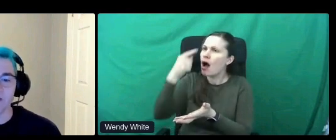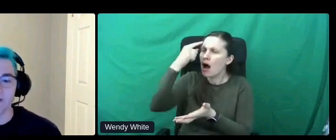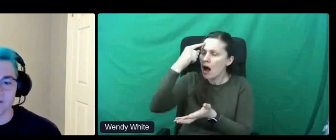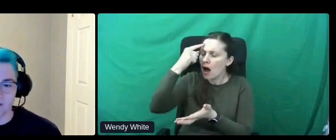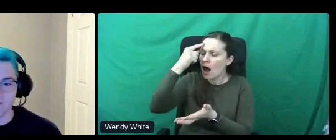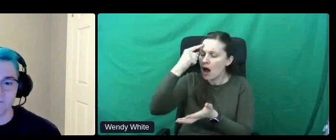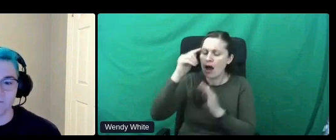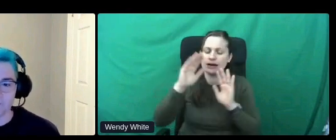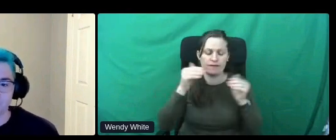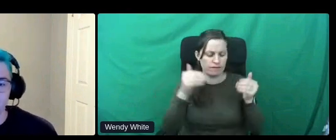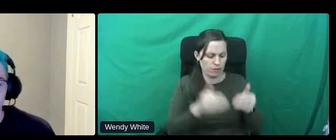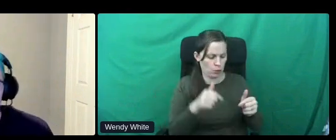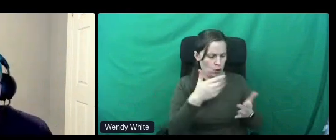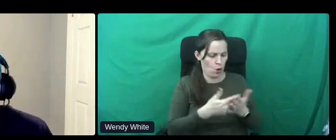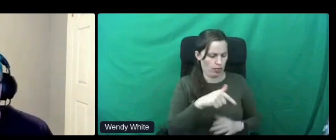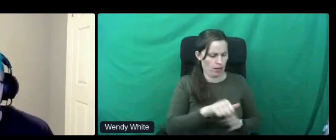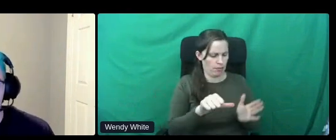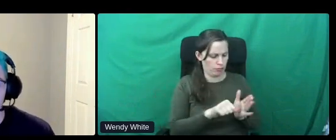problems that I need to solve.